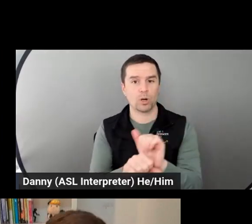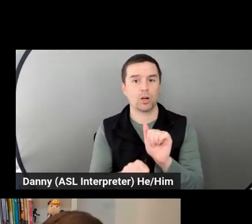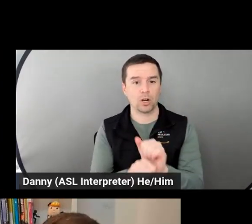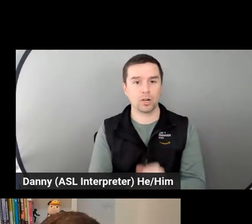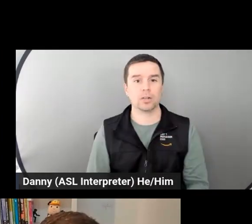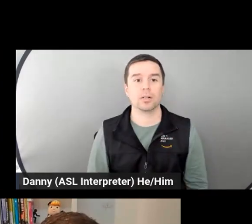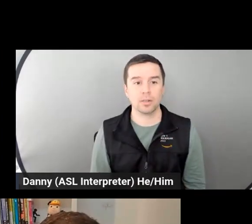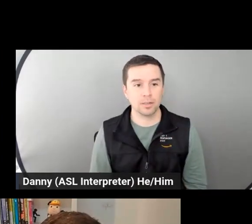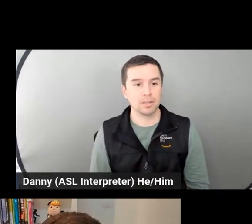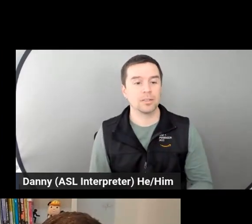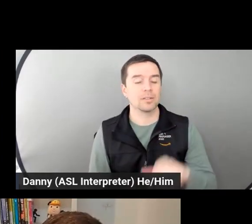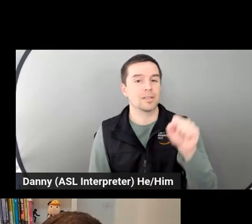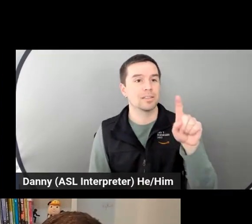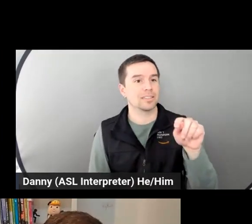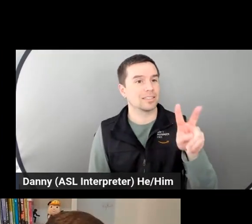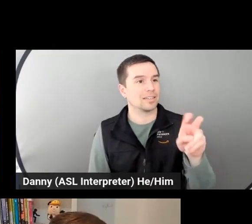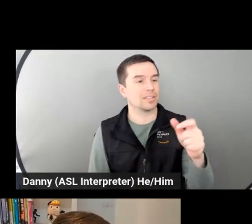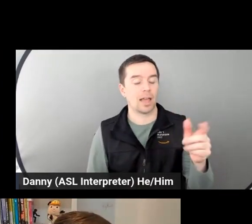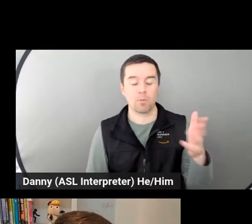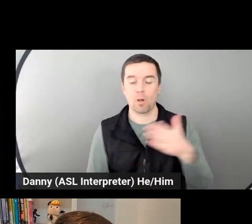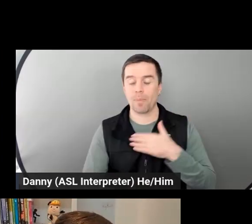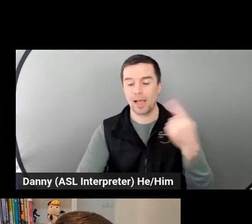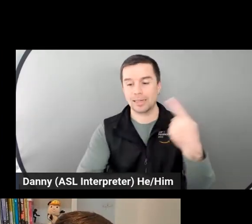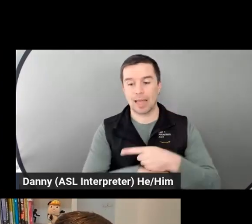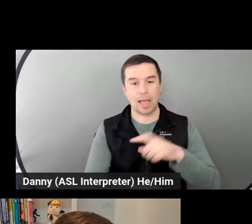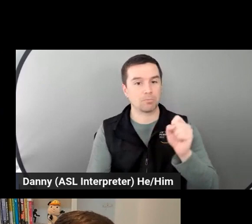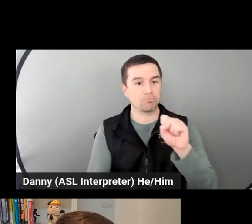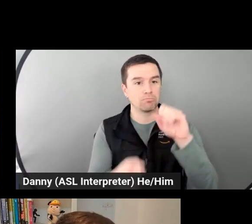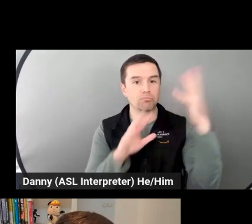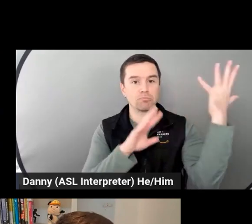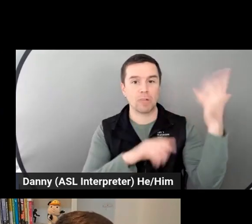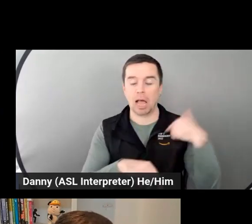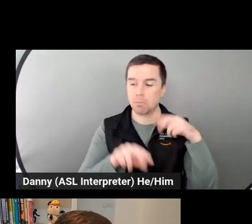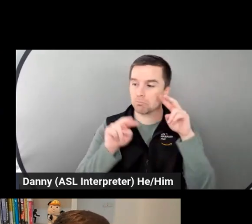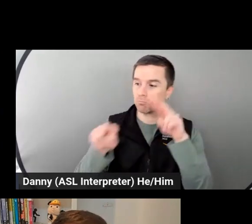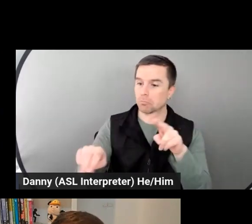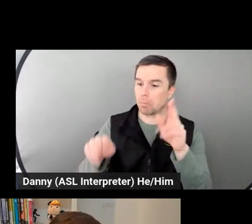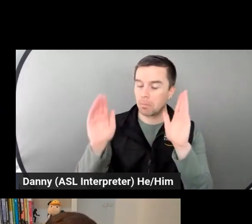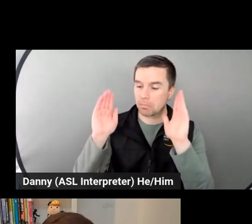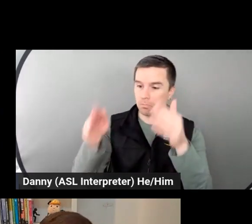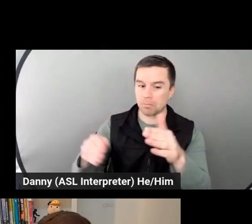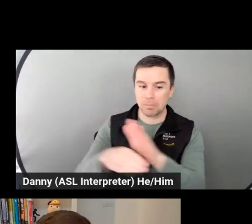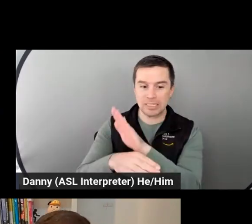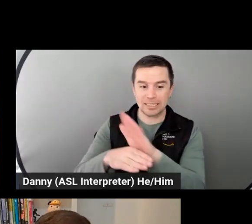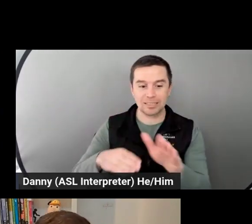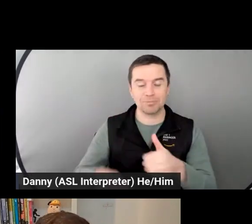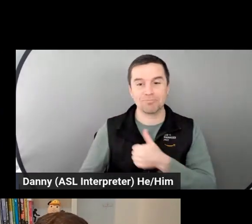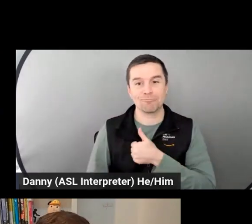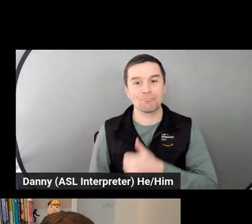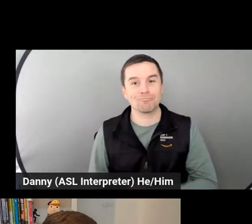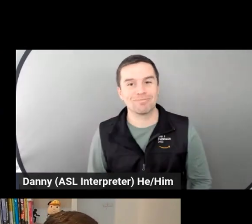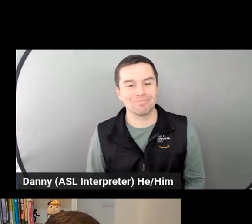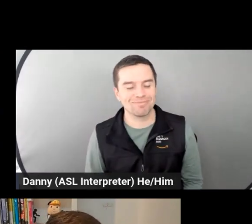schedule for the afternoon now, because after the show's finished, I'm going to check this out. So, Well,